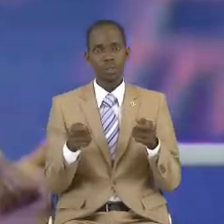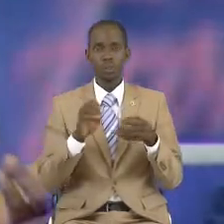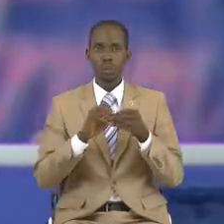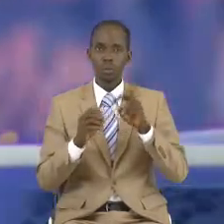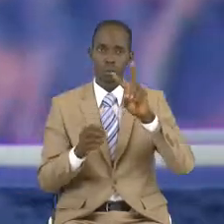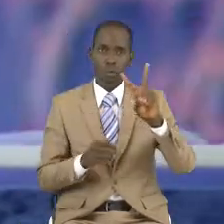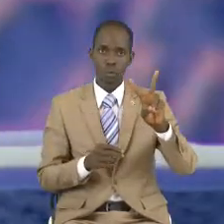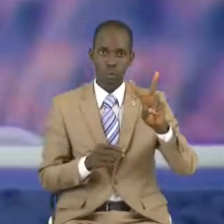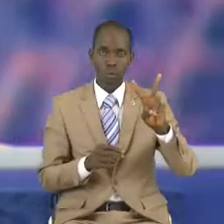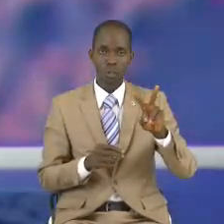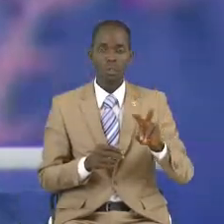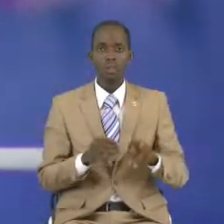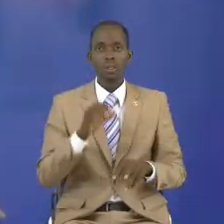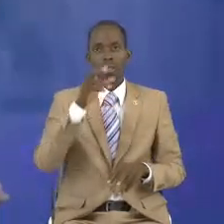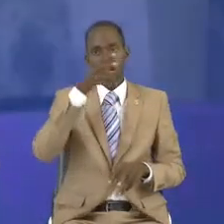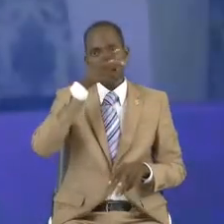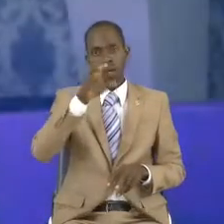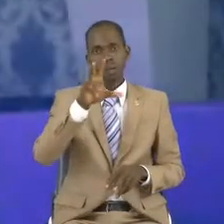corruptage